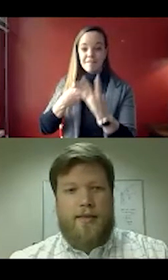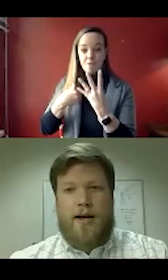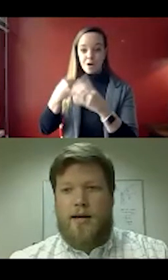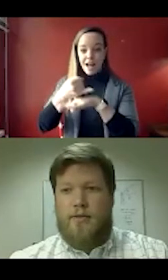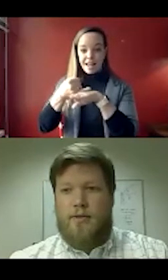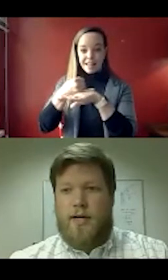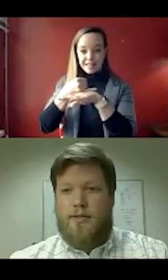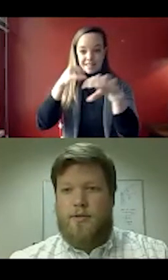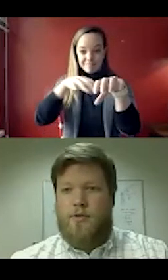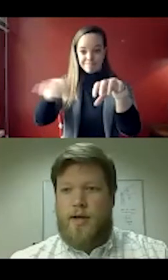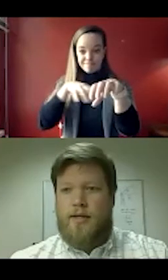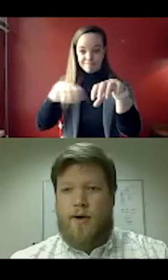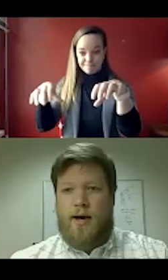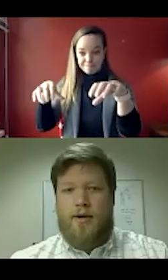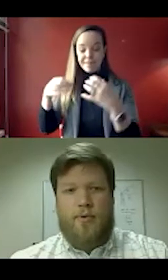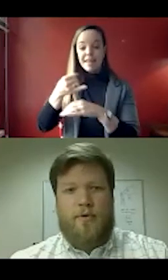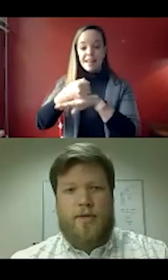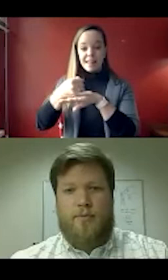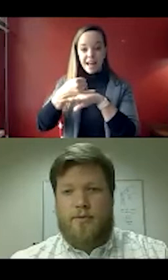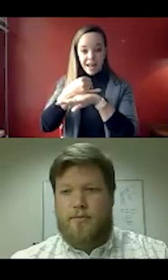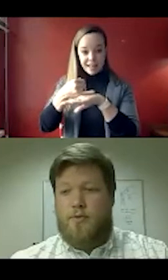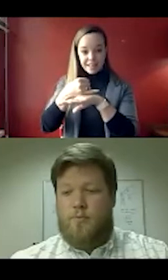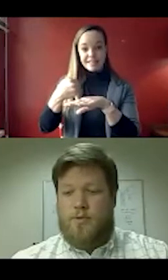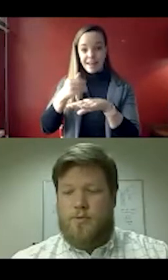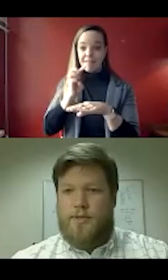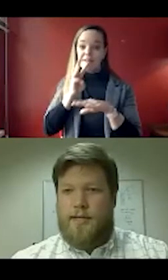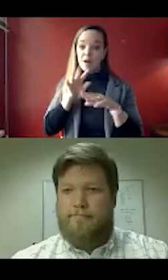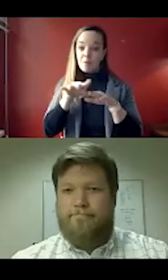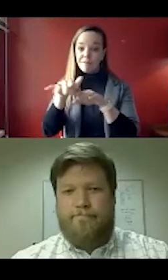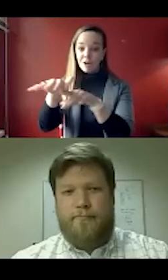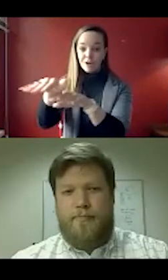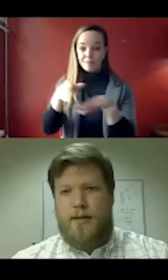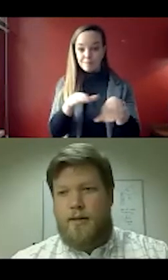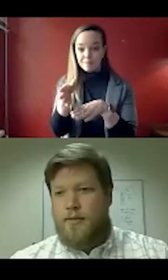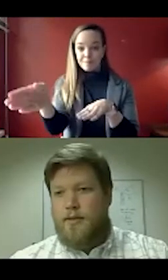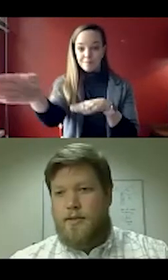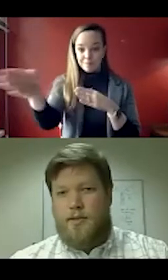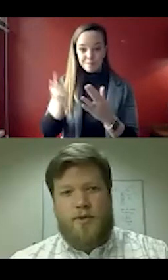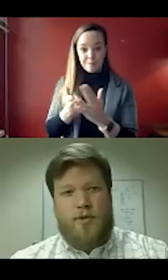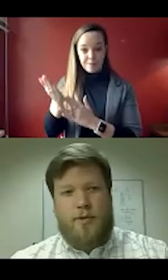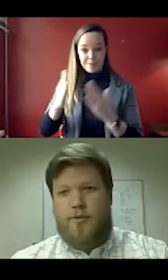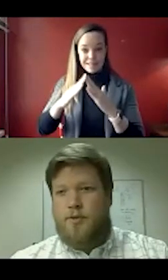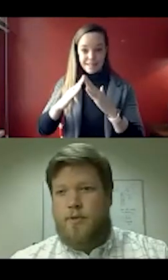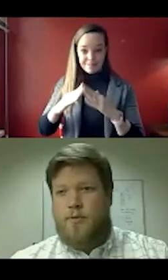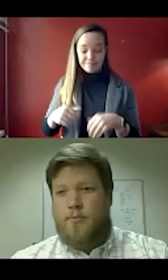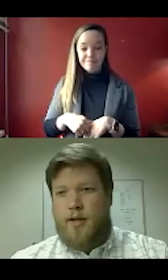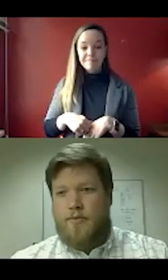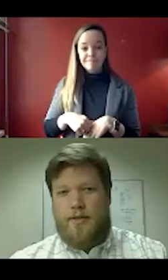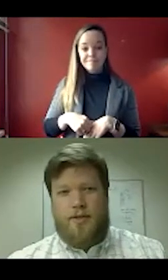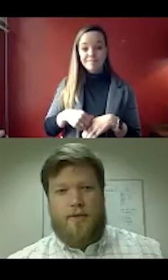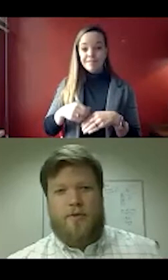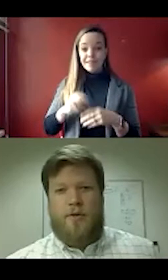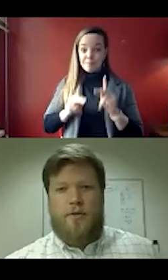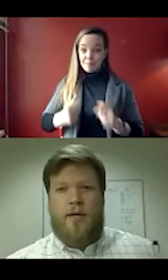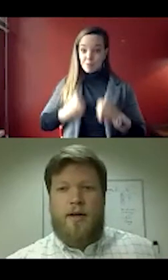and those islands are created by a river that runs through the city. The citizens of Königsberg used to amuse themselves